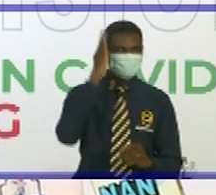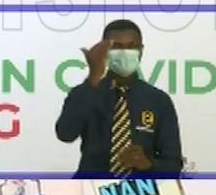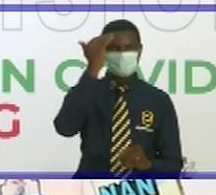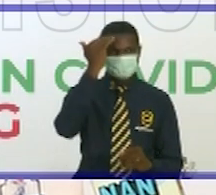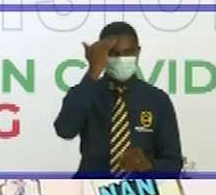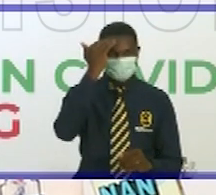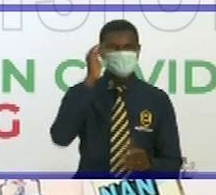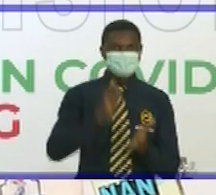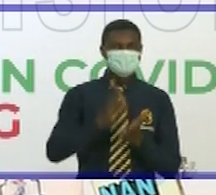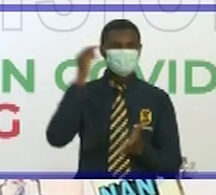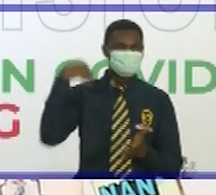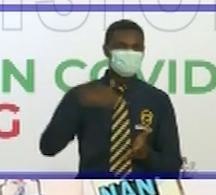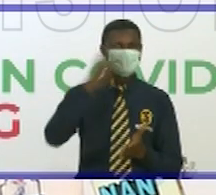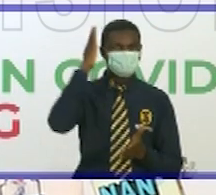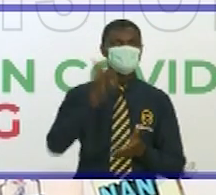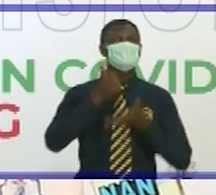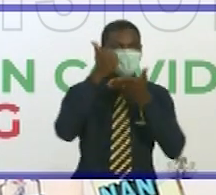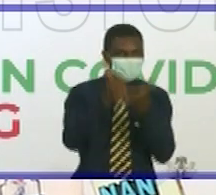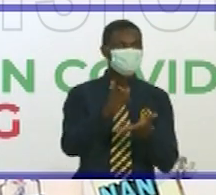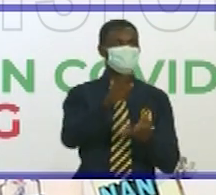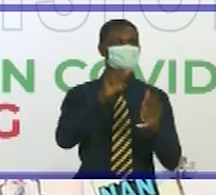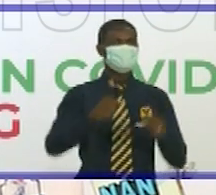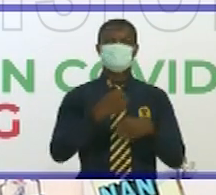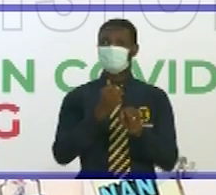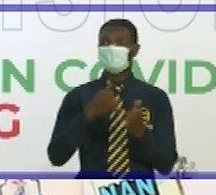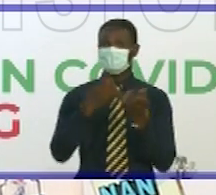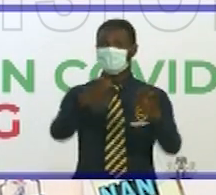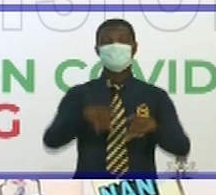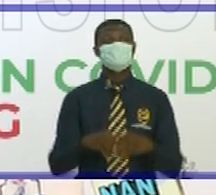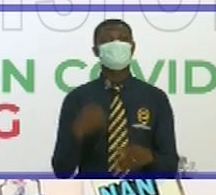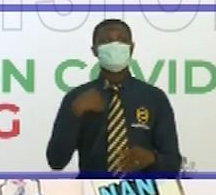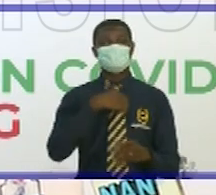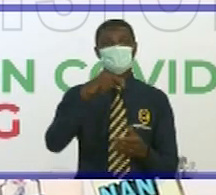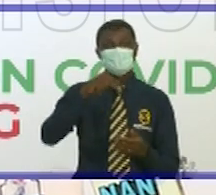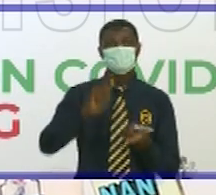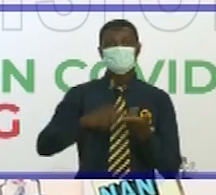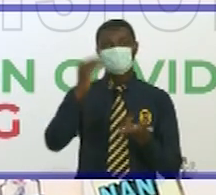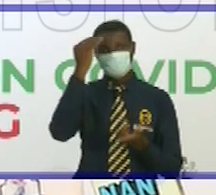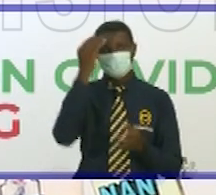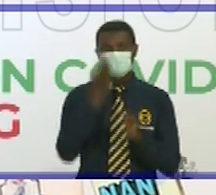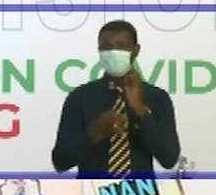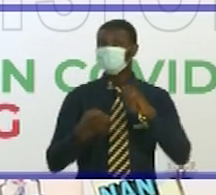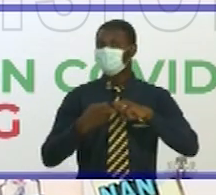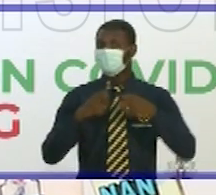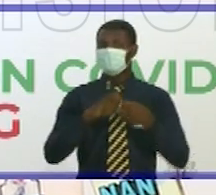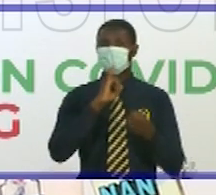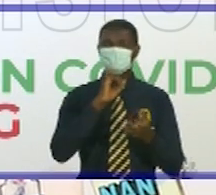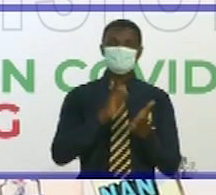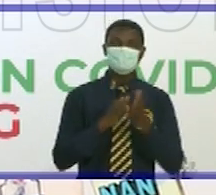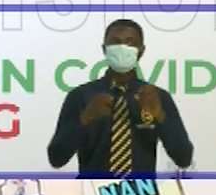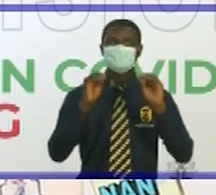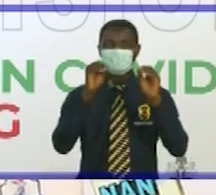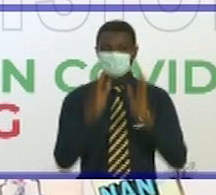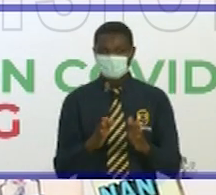Such a simple step may be important. We need to know if the problem is that the teachers at your